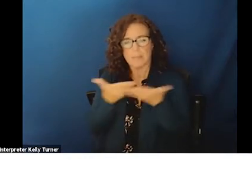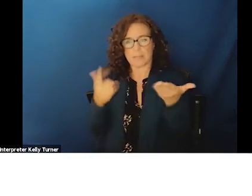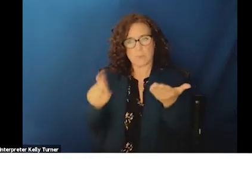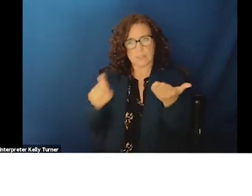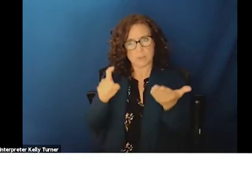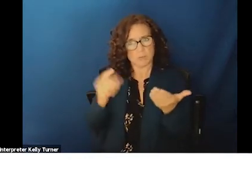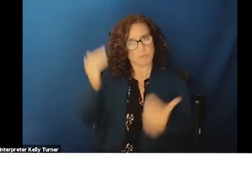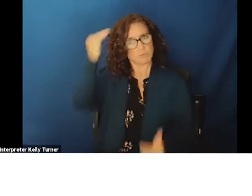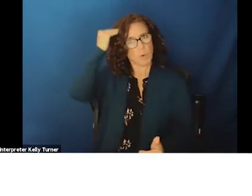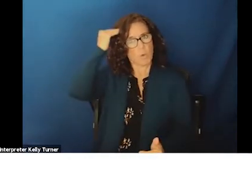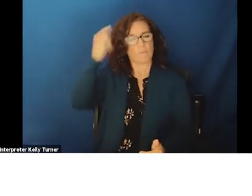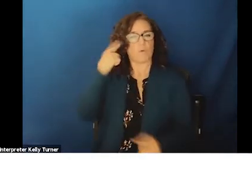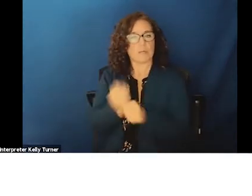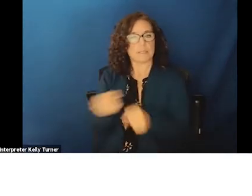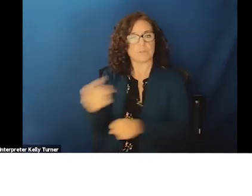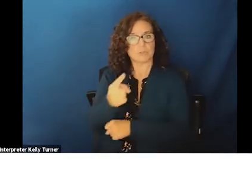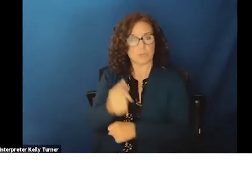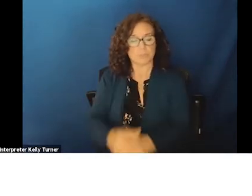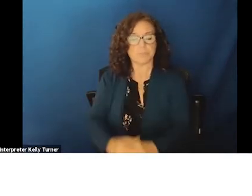year.